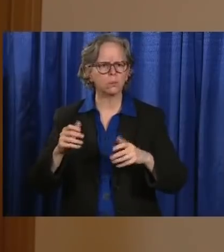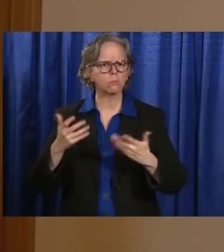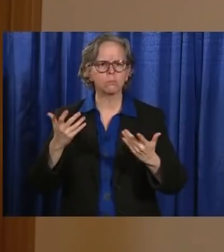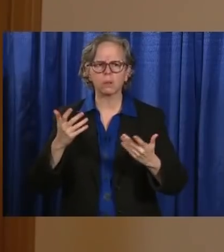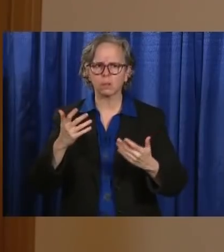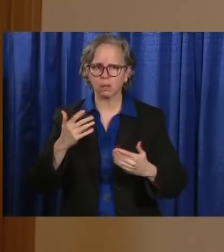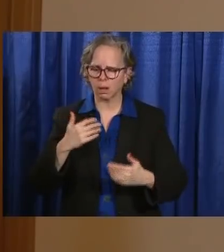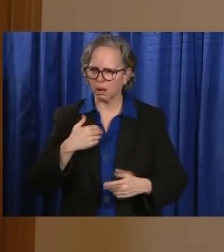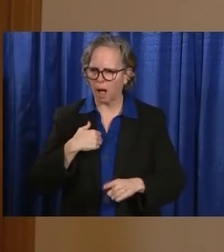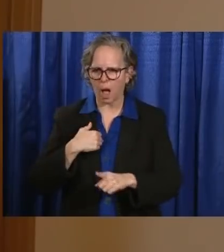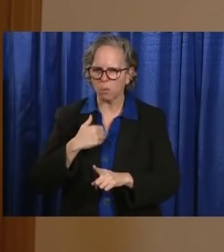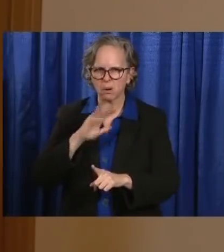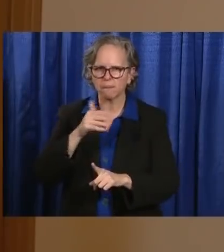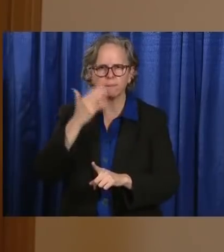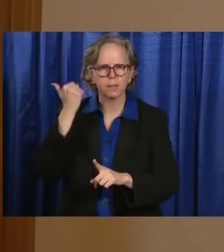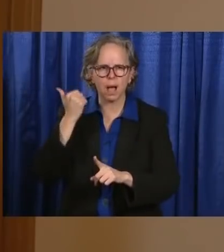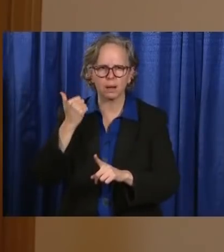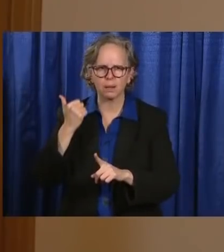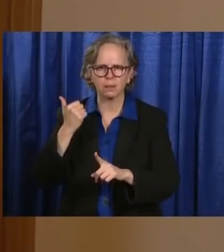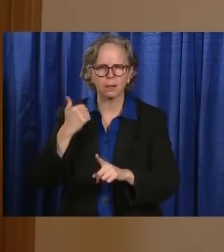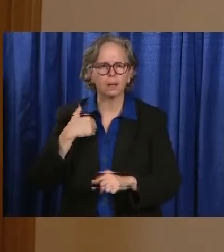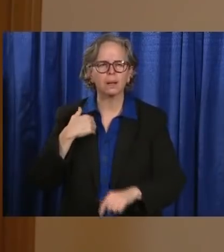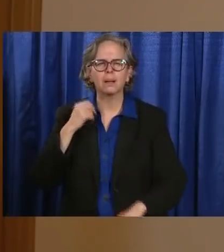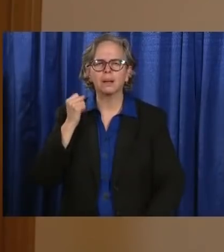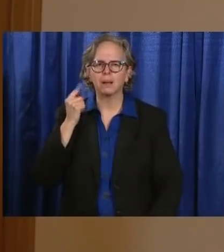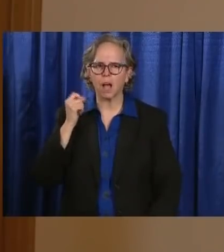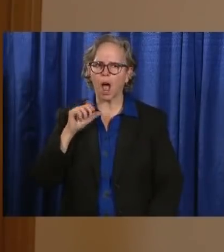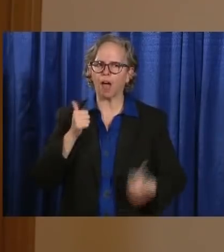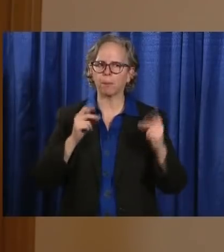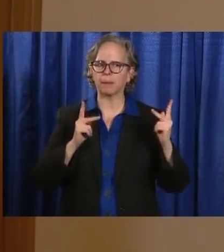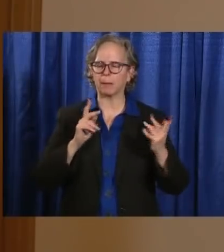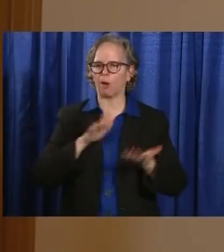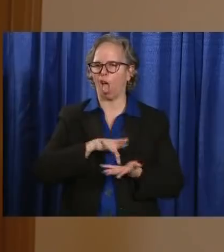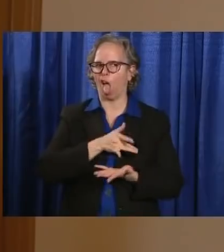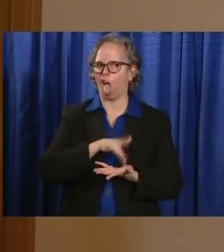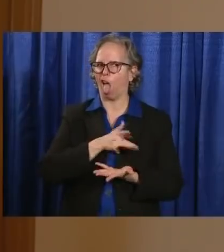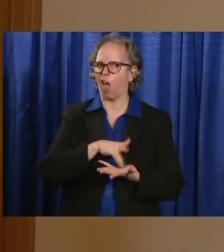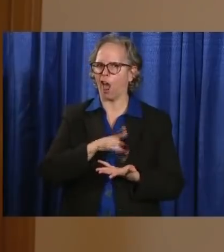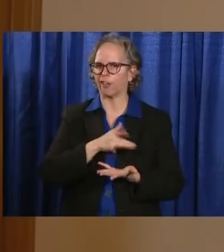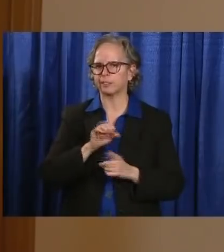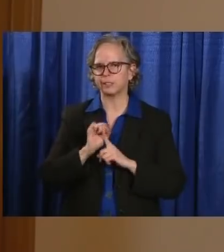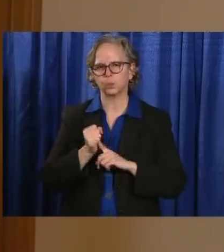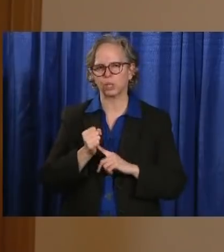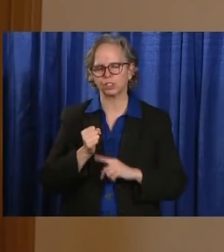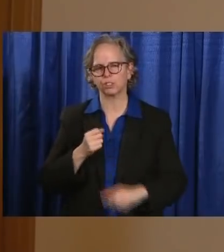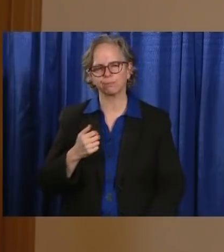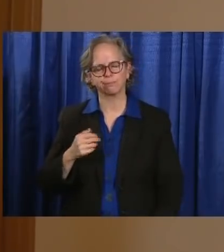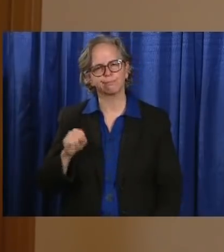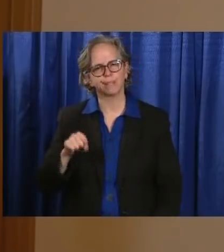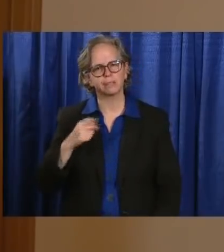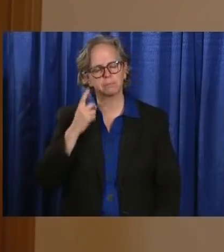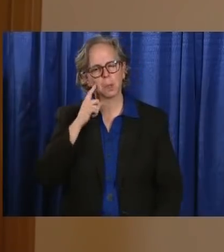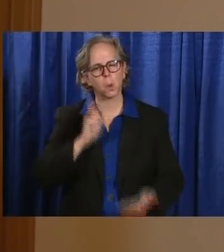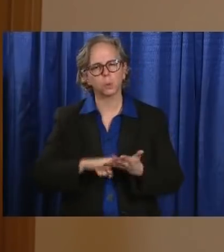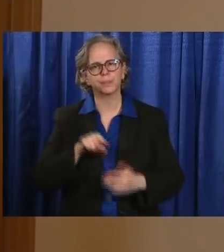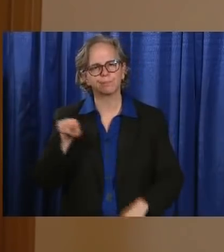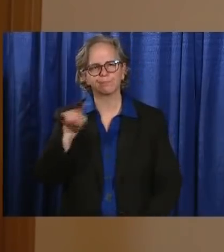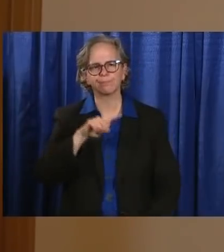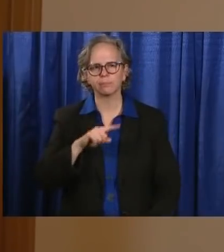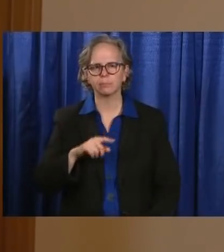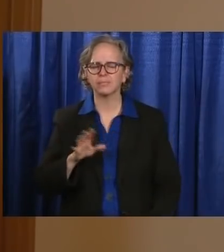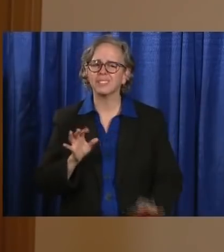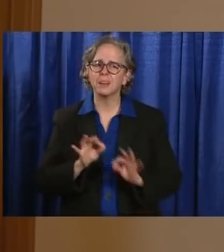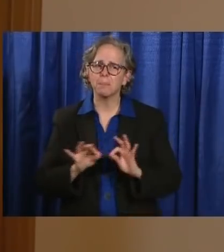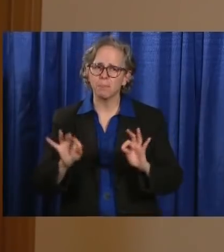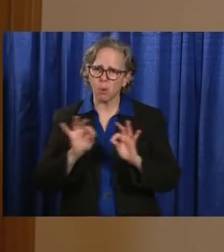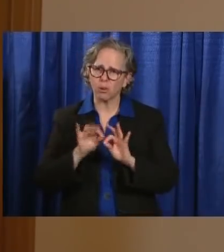are people in all different spheres right now who are taking advantage of the situation. It's really important at home to know that you should be